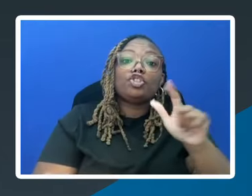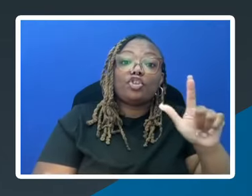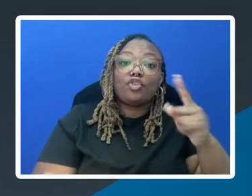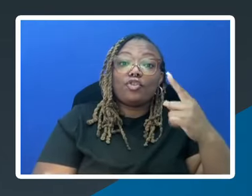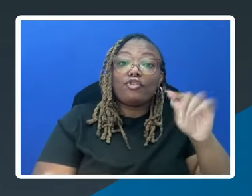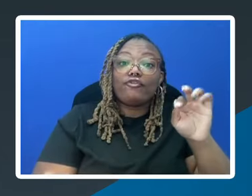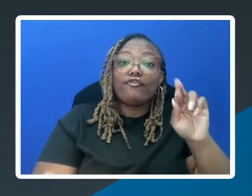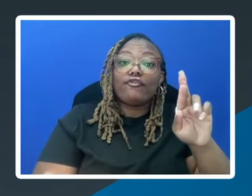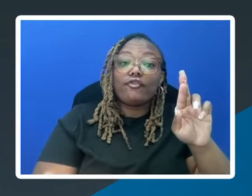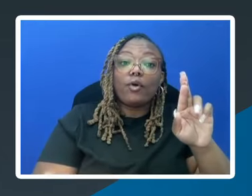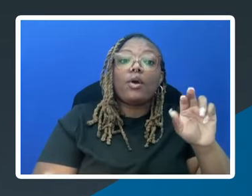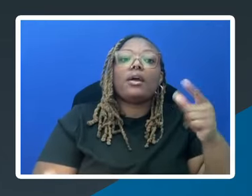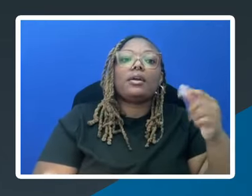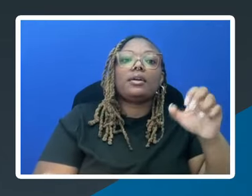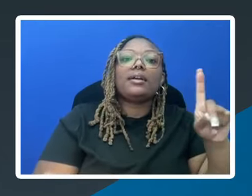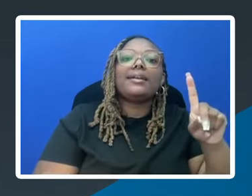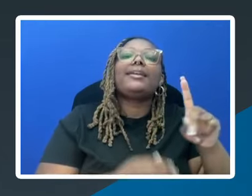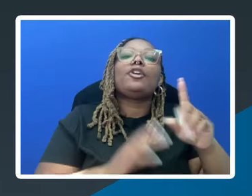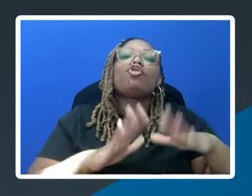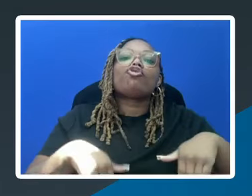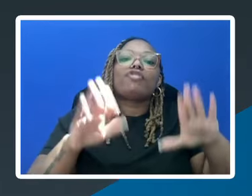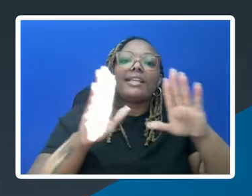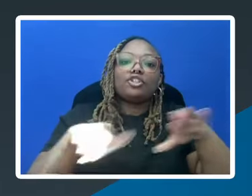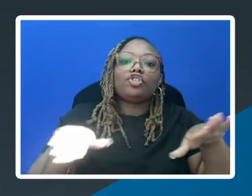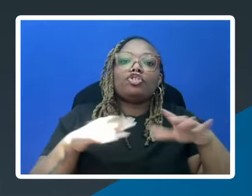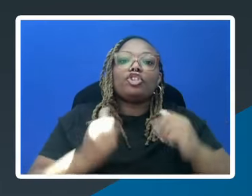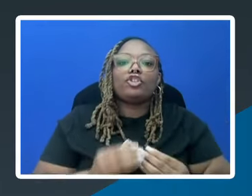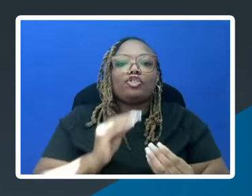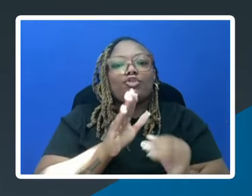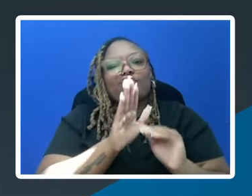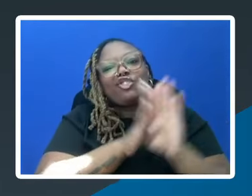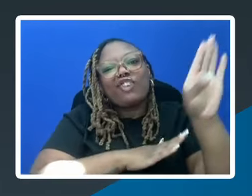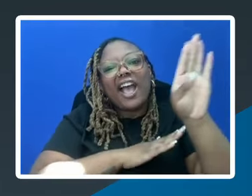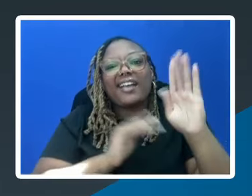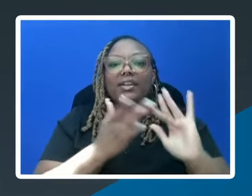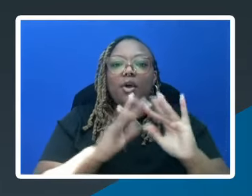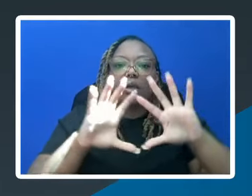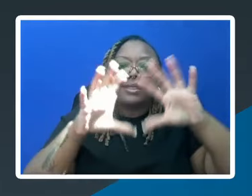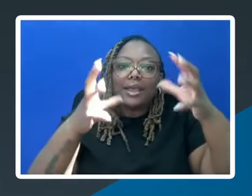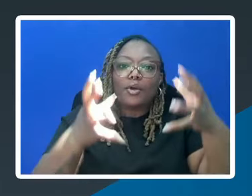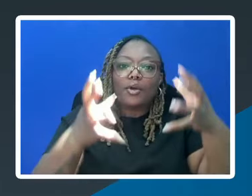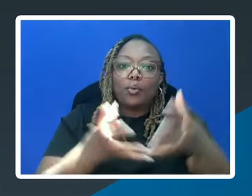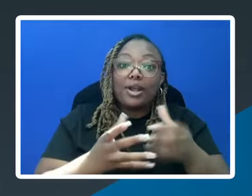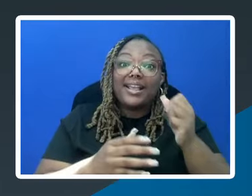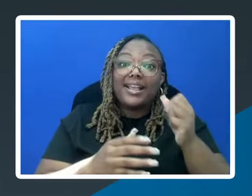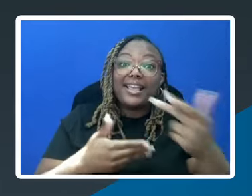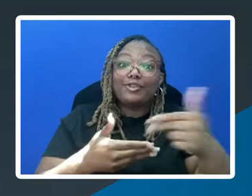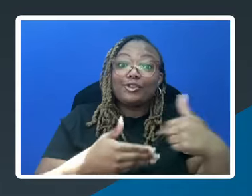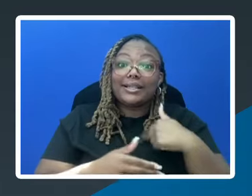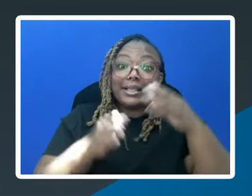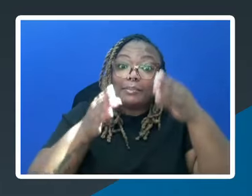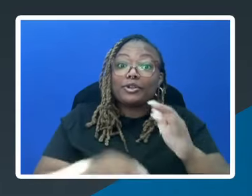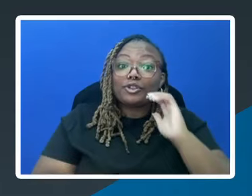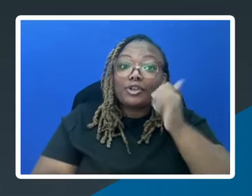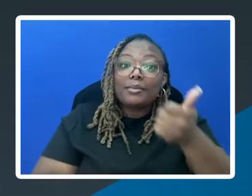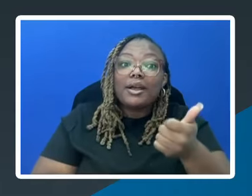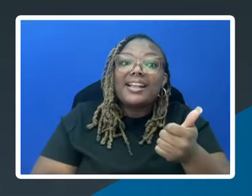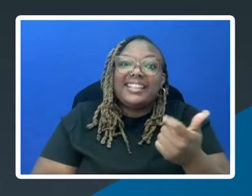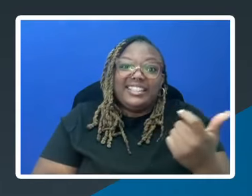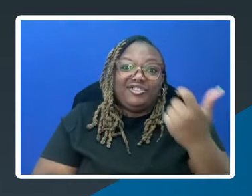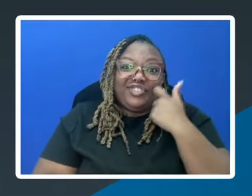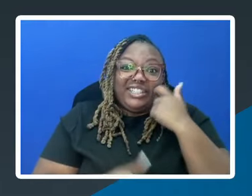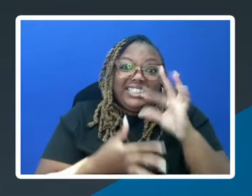to Thrive in an Online World. And for those of you joining us in person tomorrow, this is hot off the presses.